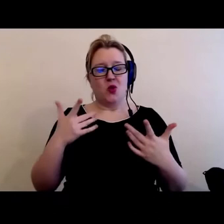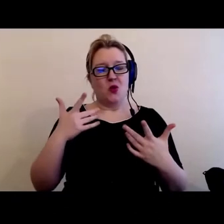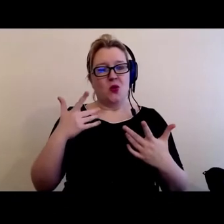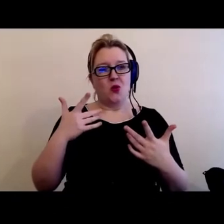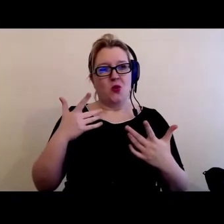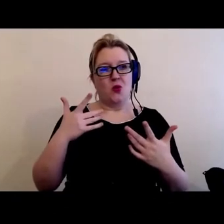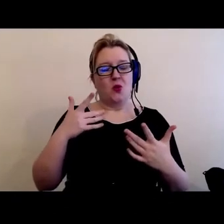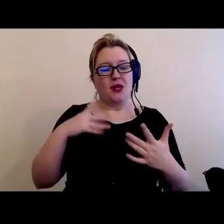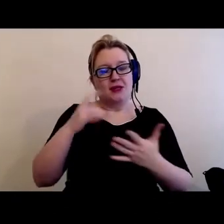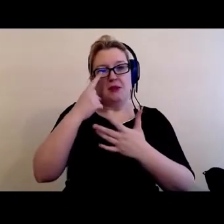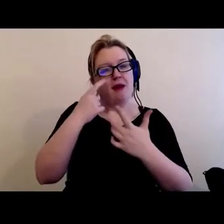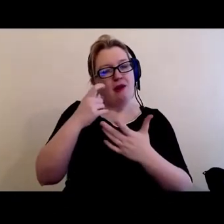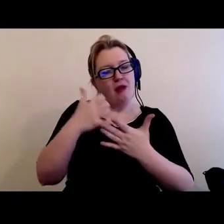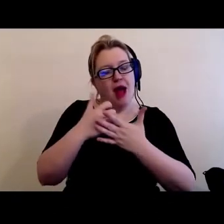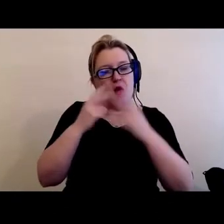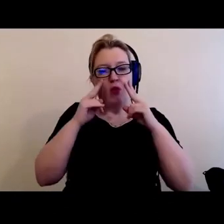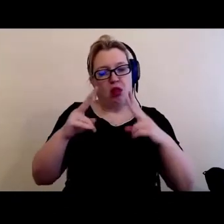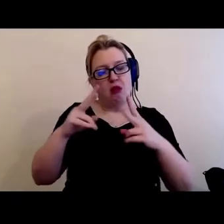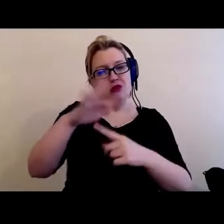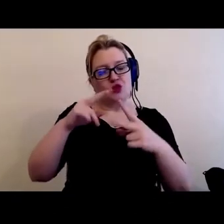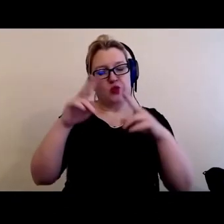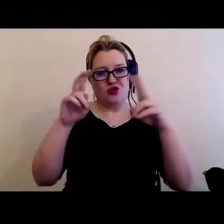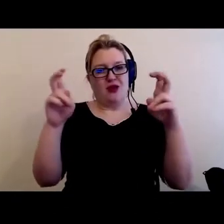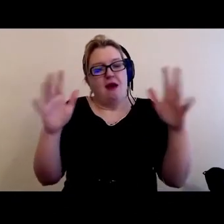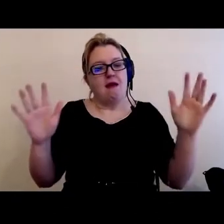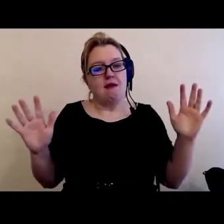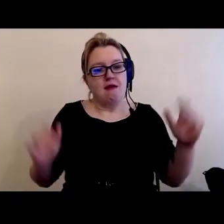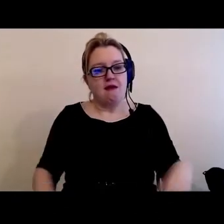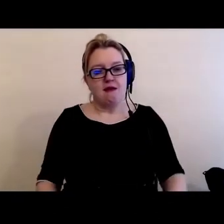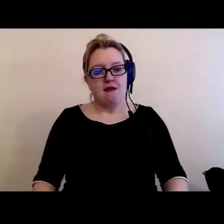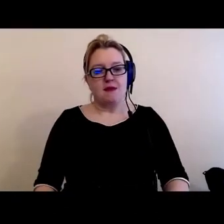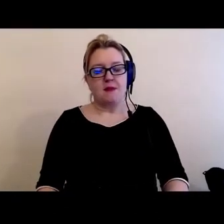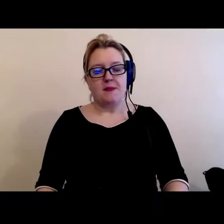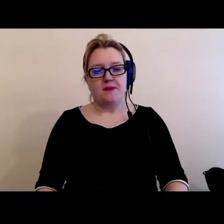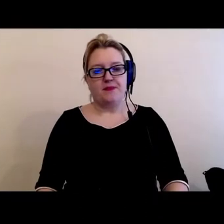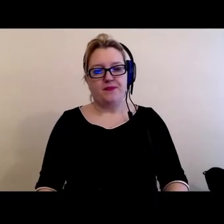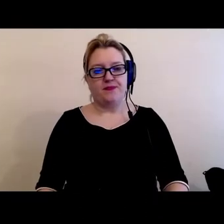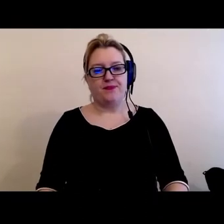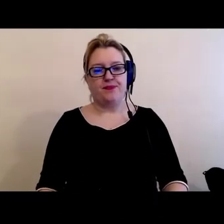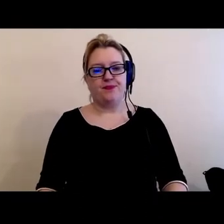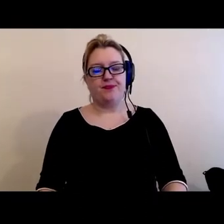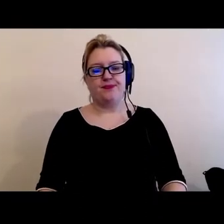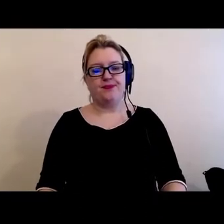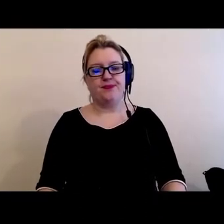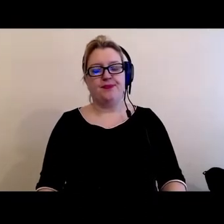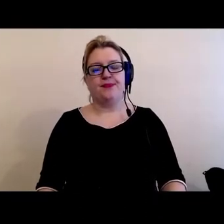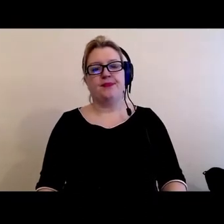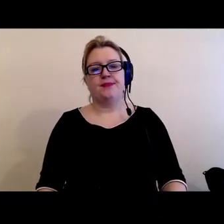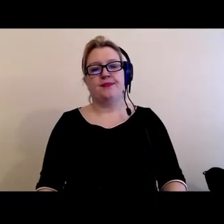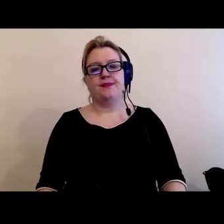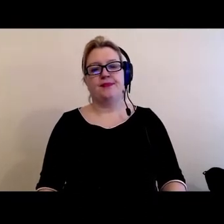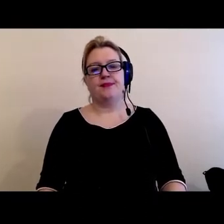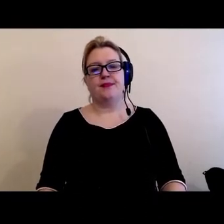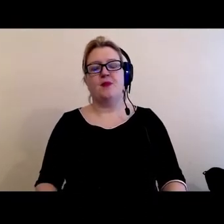system. And Susie, I think you wanted Siva, just to build on Siva's question, I guess there's something around the key